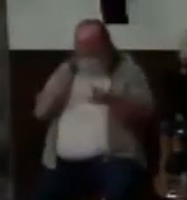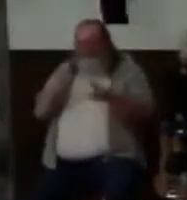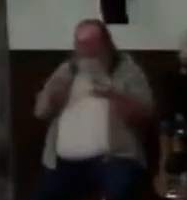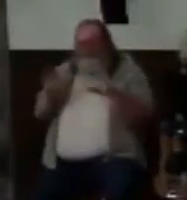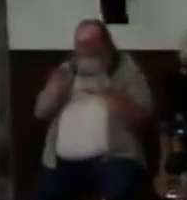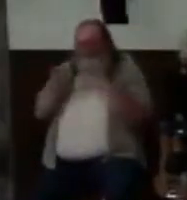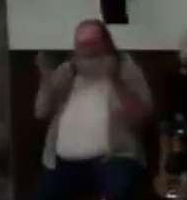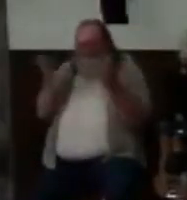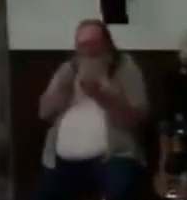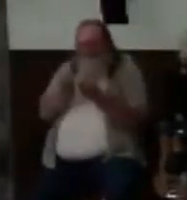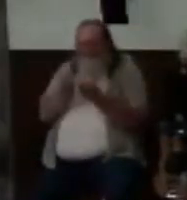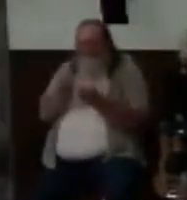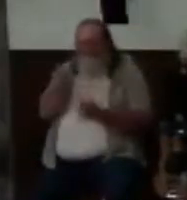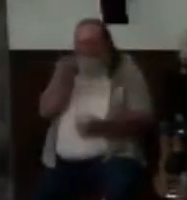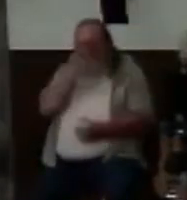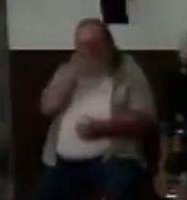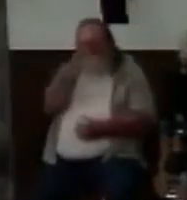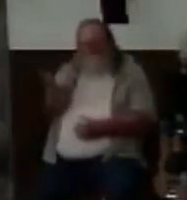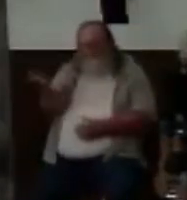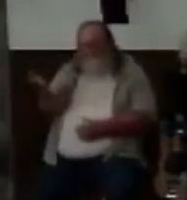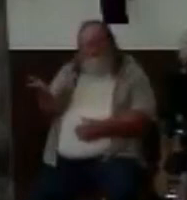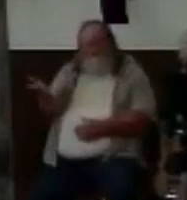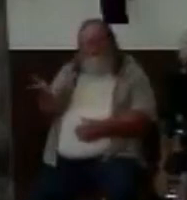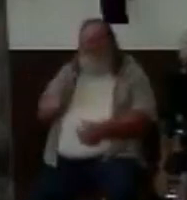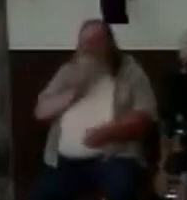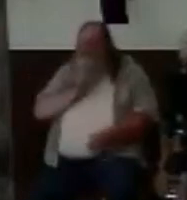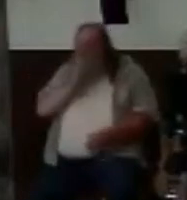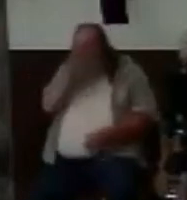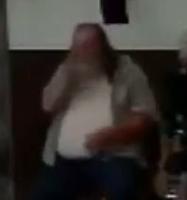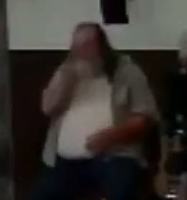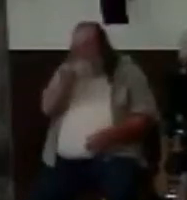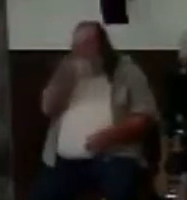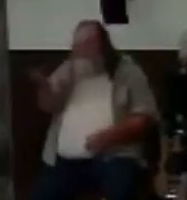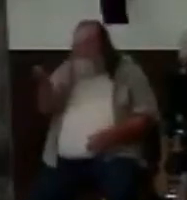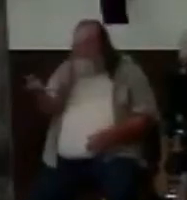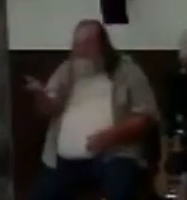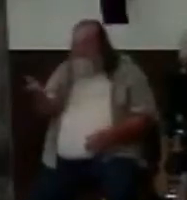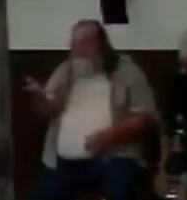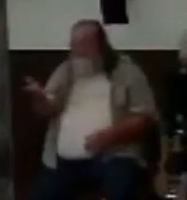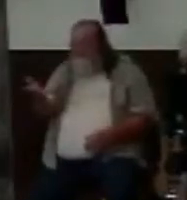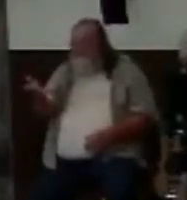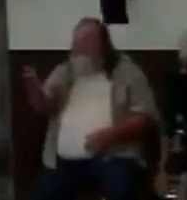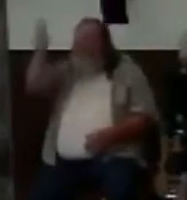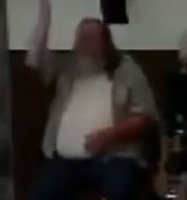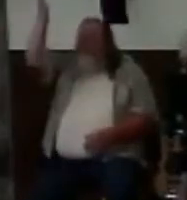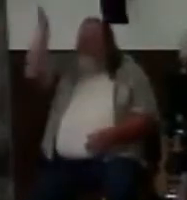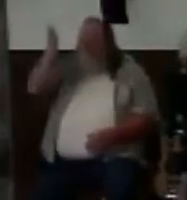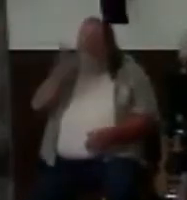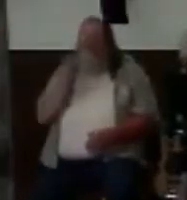them declared, surely this is the prophet we've been expecting.